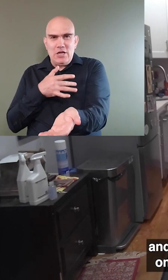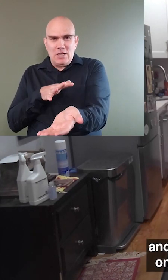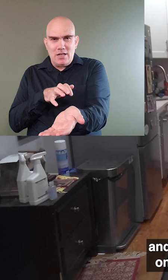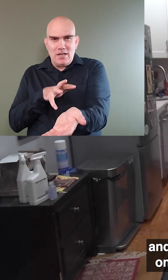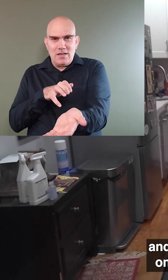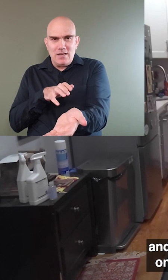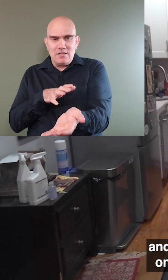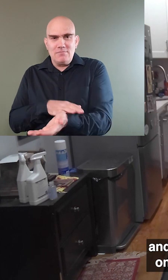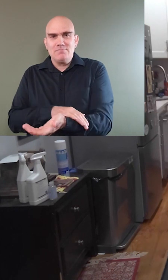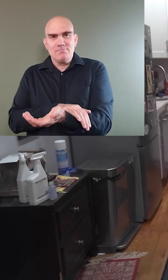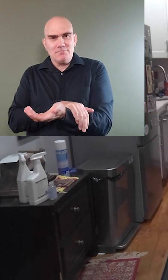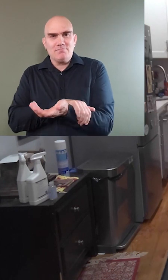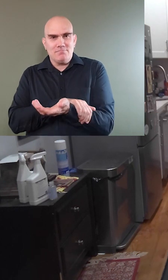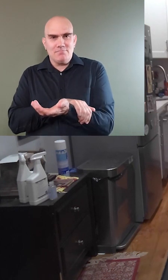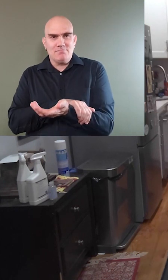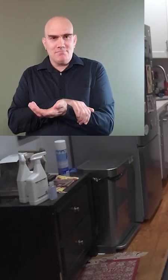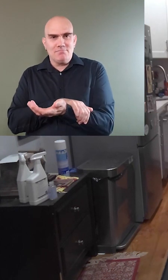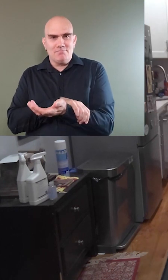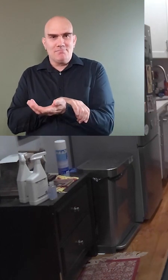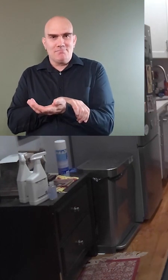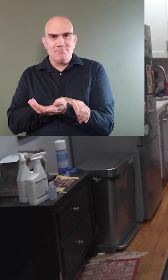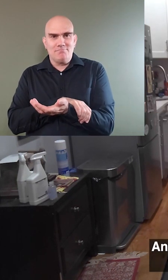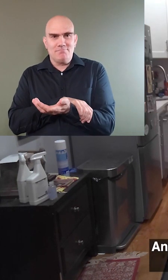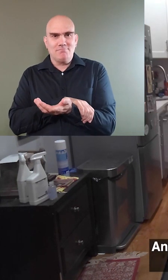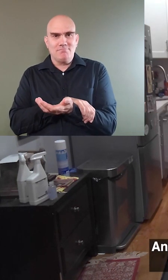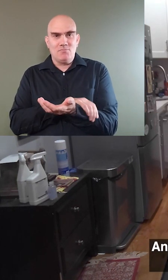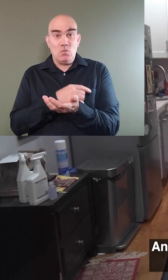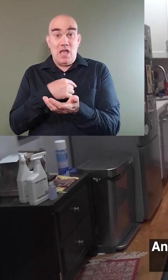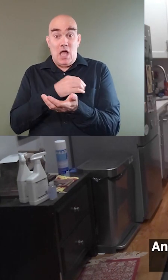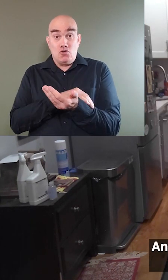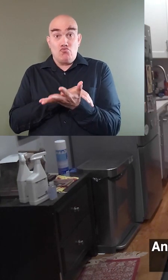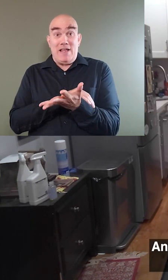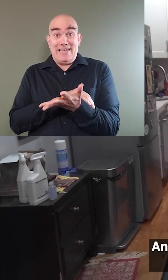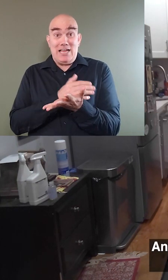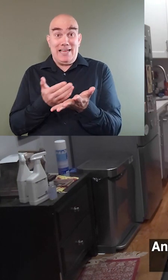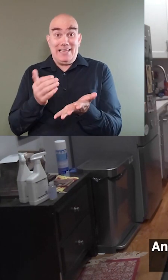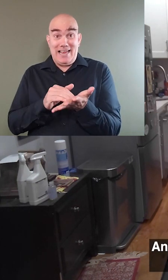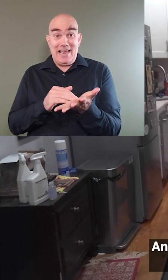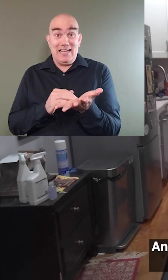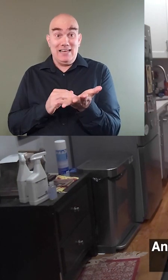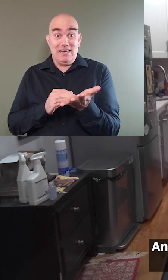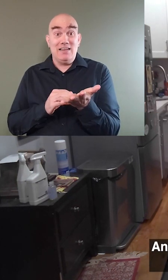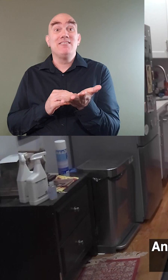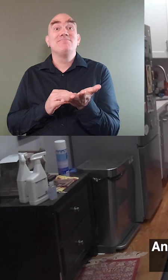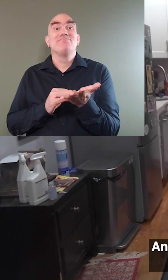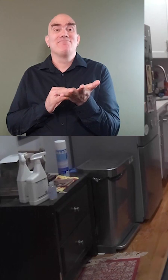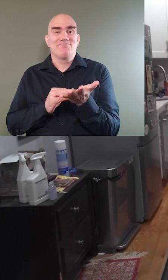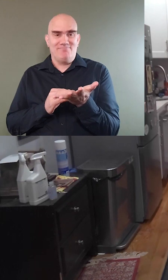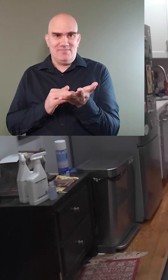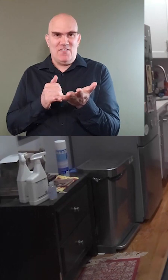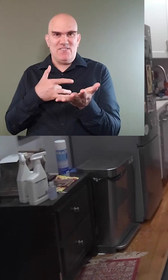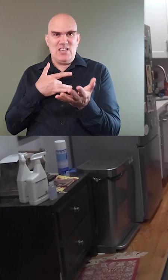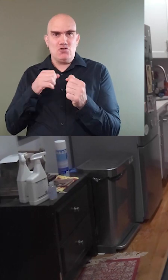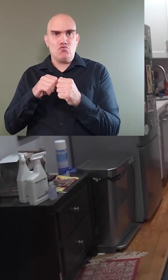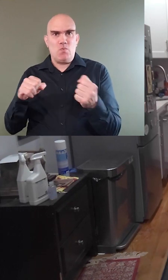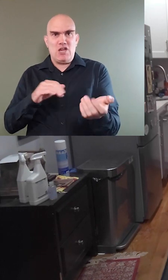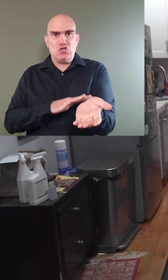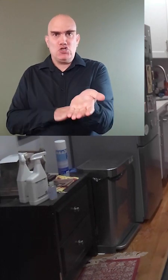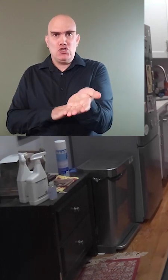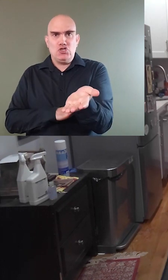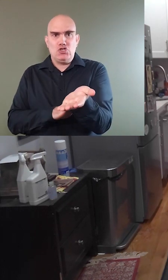the inside of my forearm. And then when I straightened those fingers out again, I could